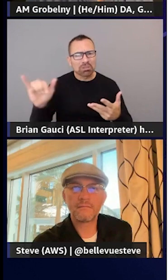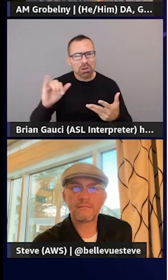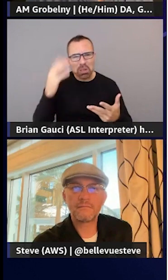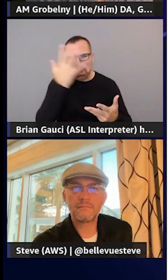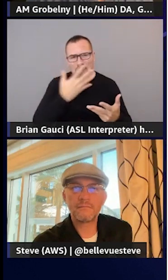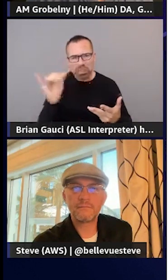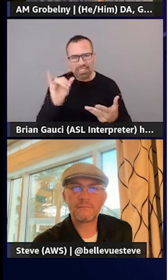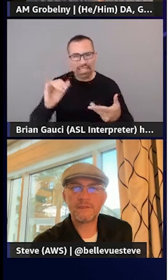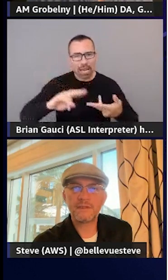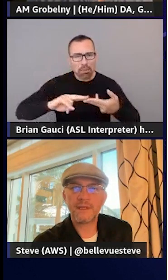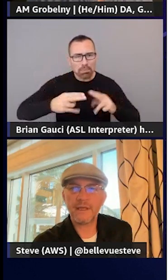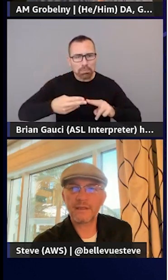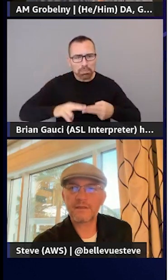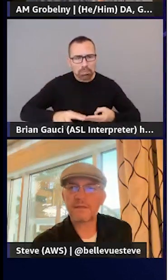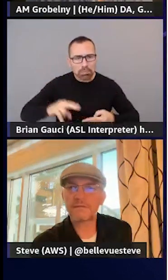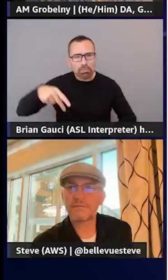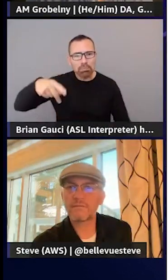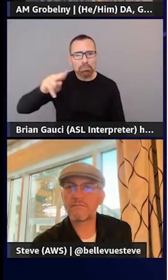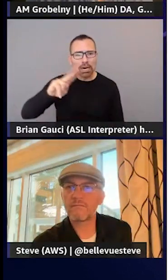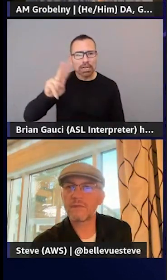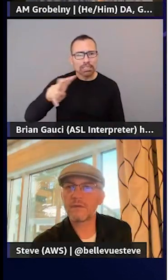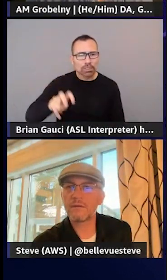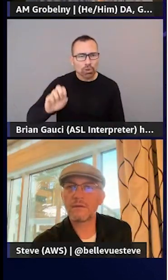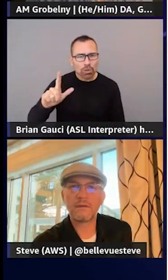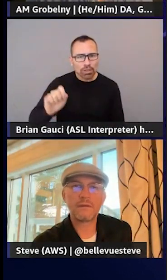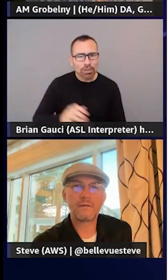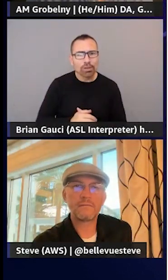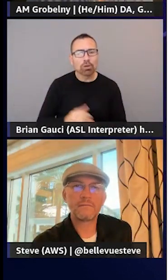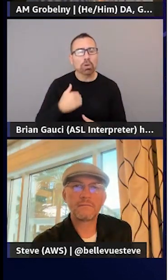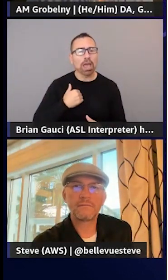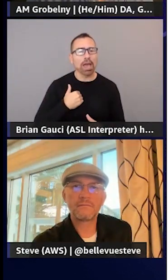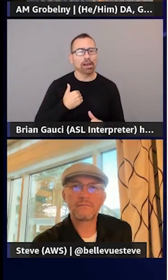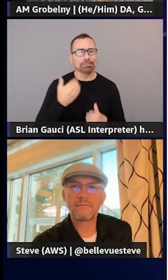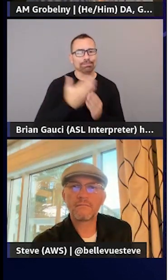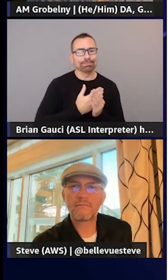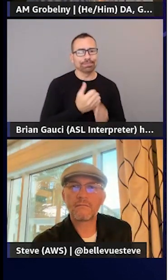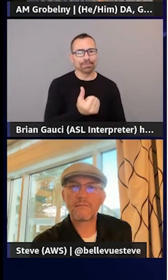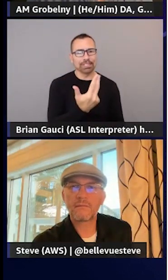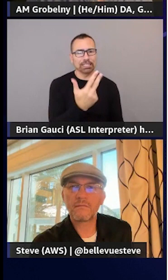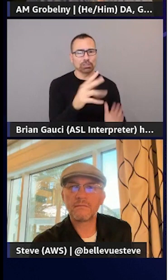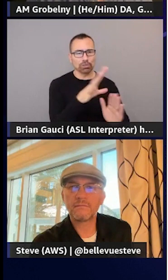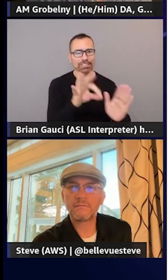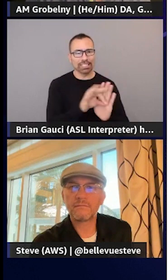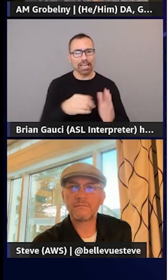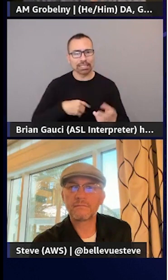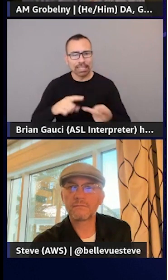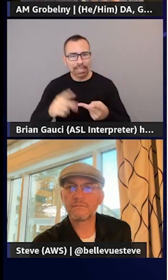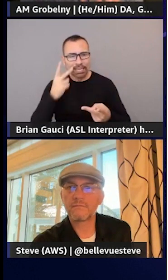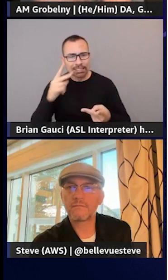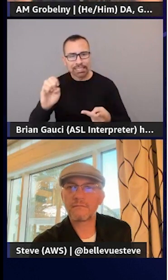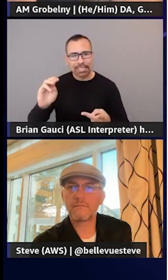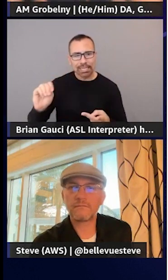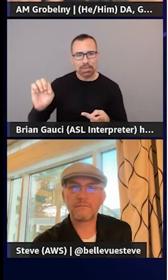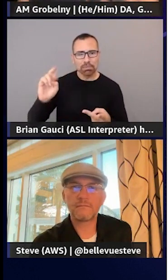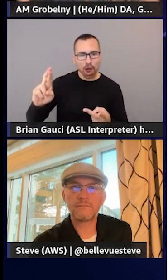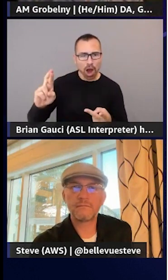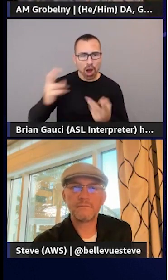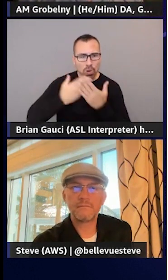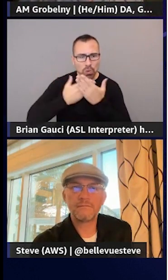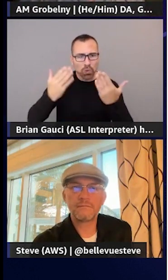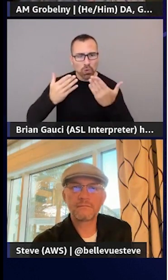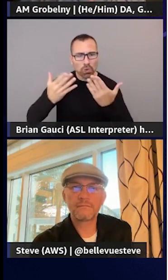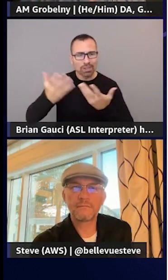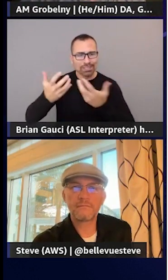us S3 select here. I see EMR serverless jobs. So I'm kind of getting